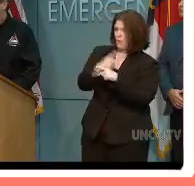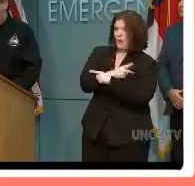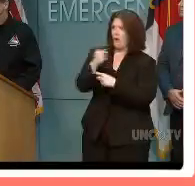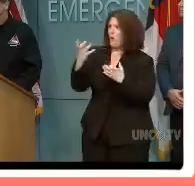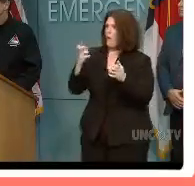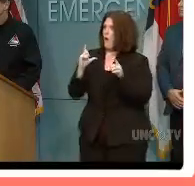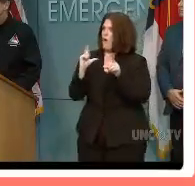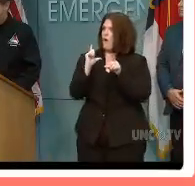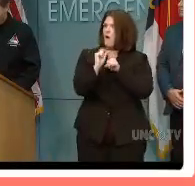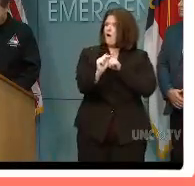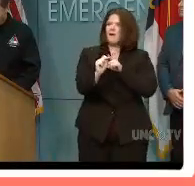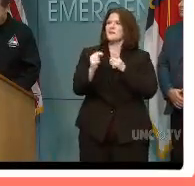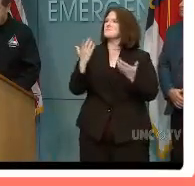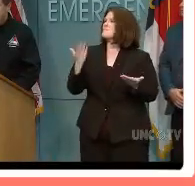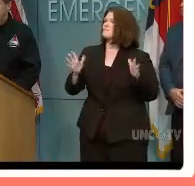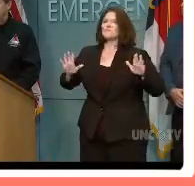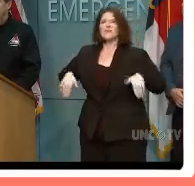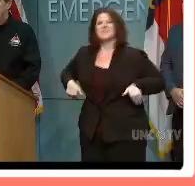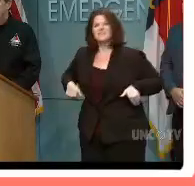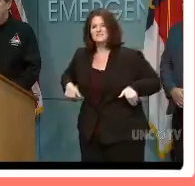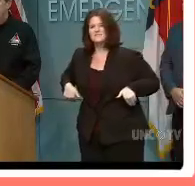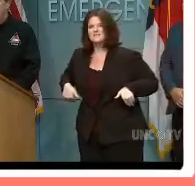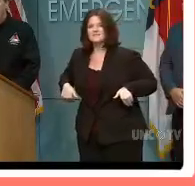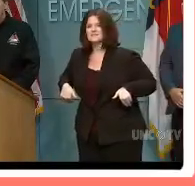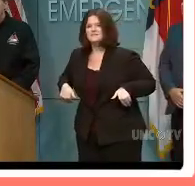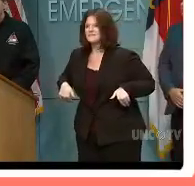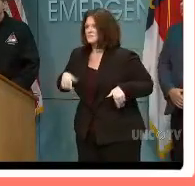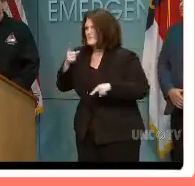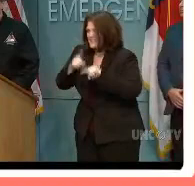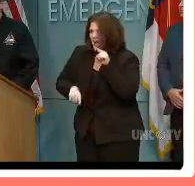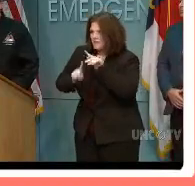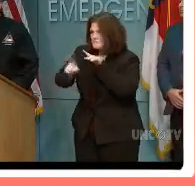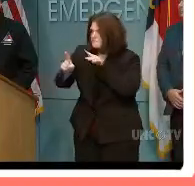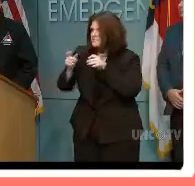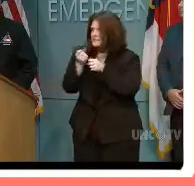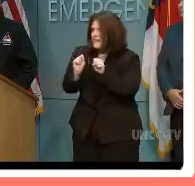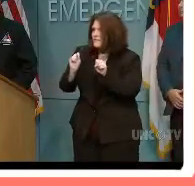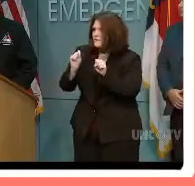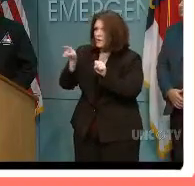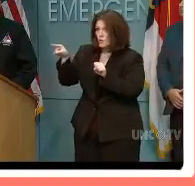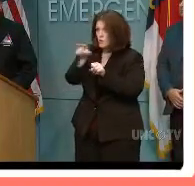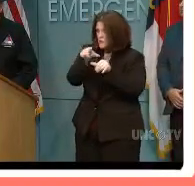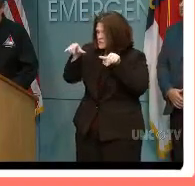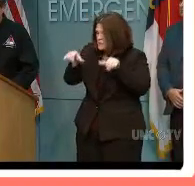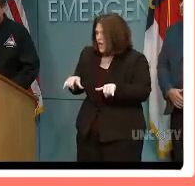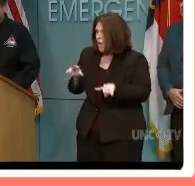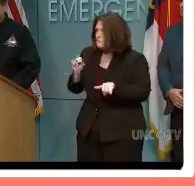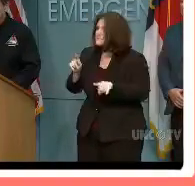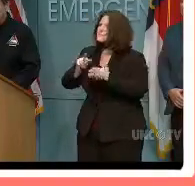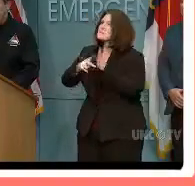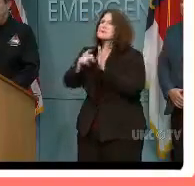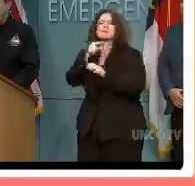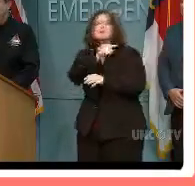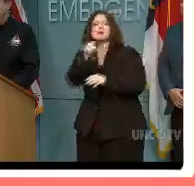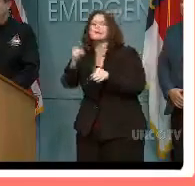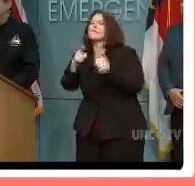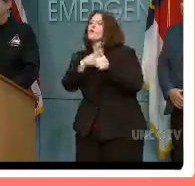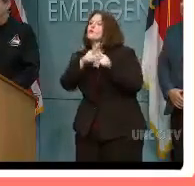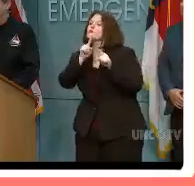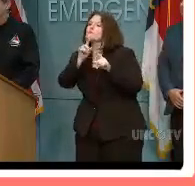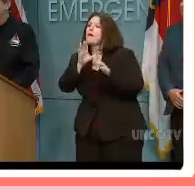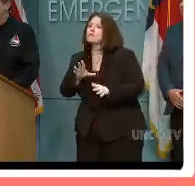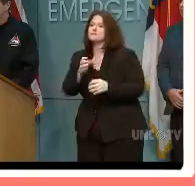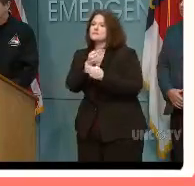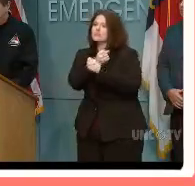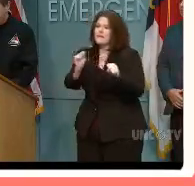too late to get out safely, and you also put first responders at risk. Driving